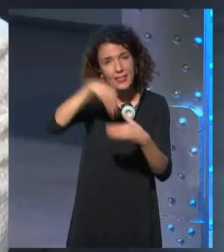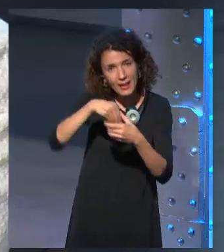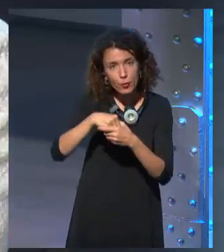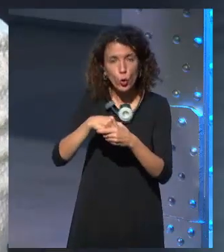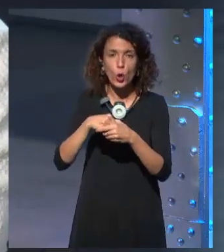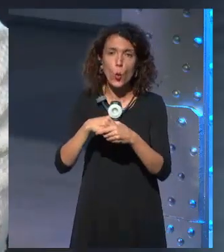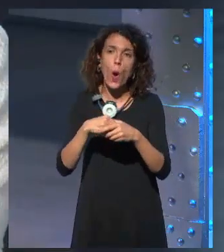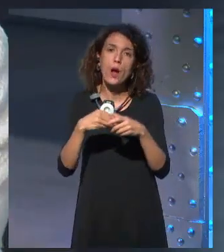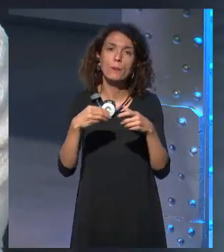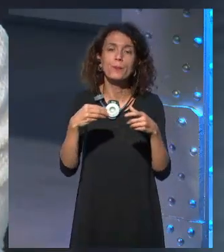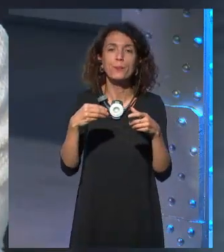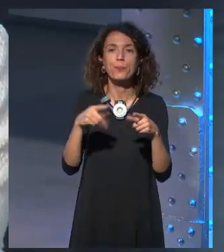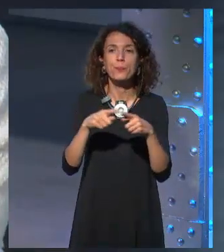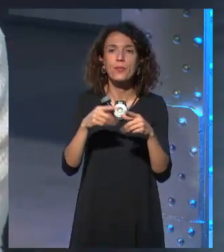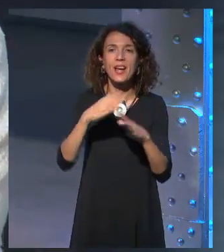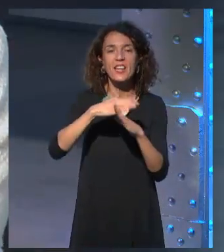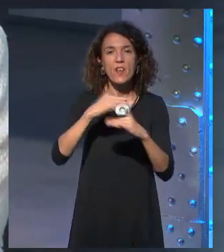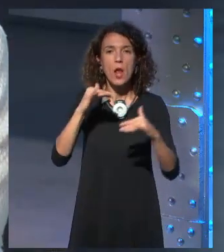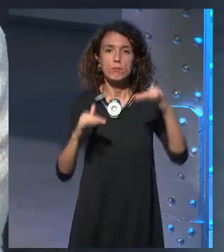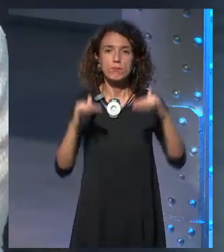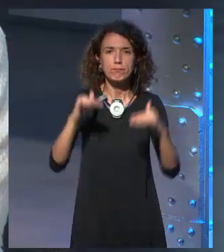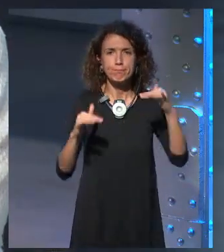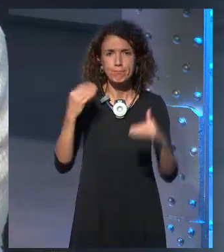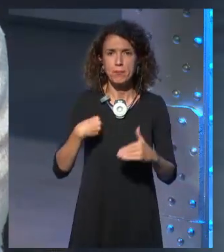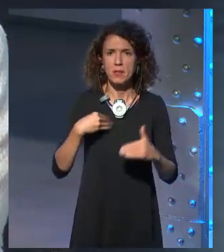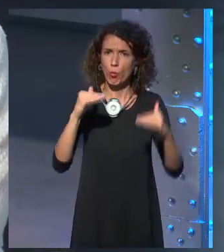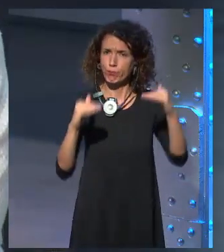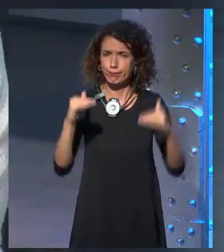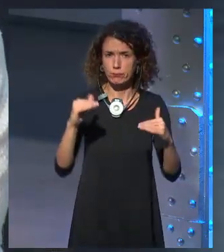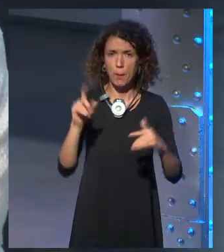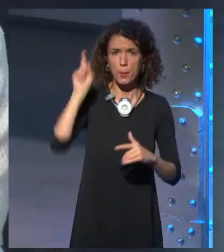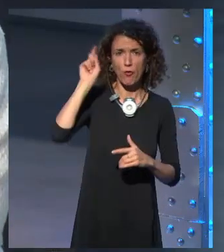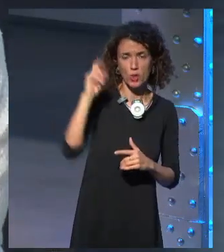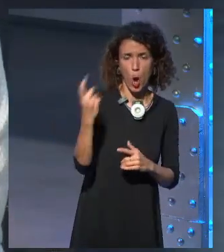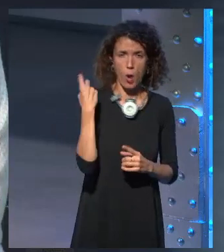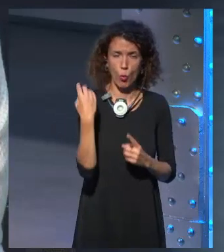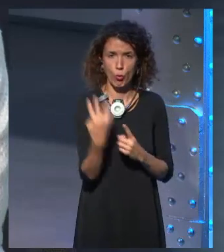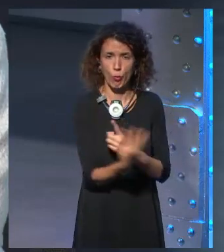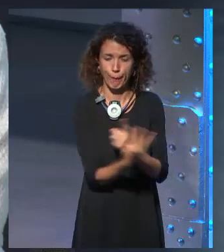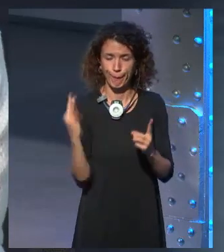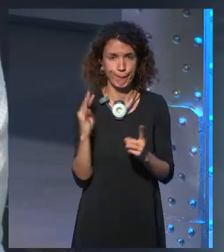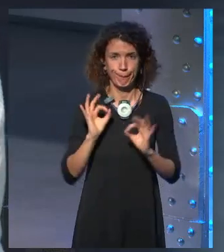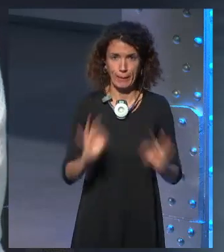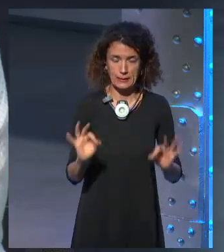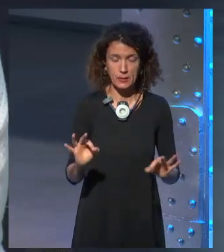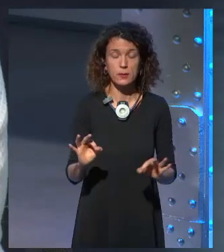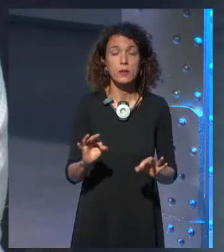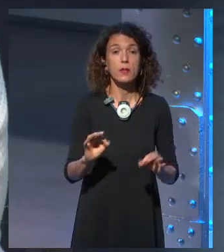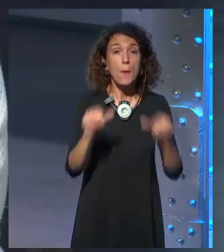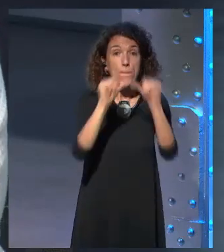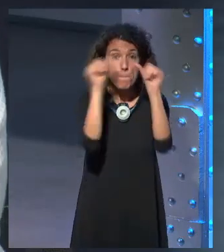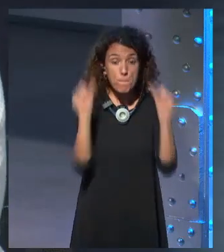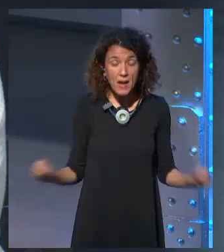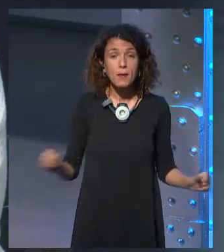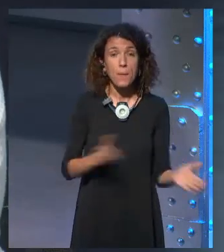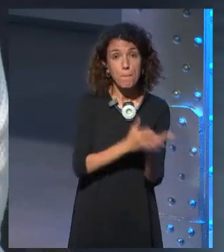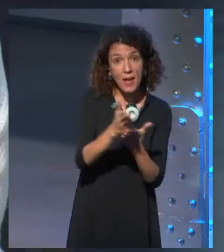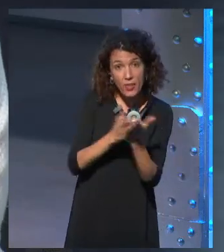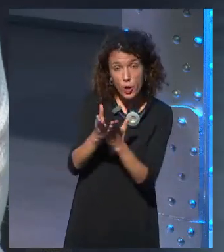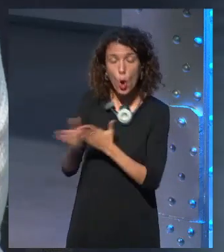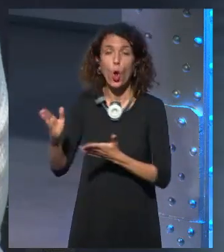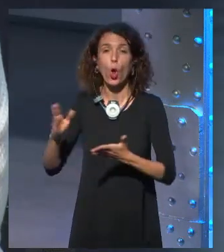so until we shift and think about the ways in which digital media change participation, production, and networking, which are at